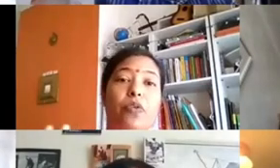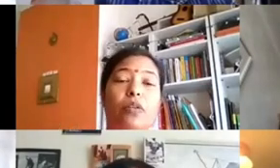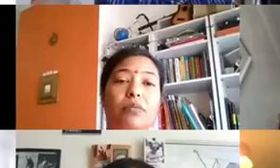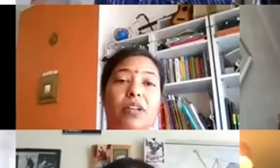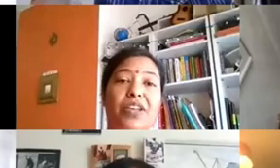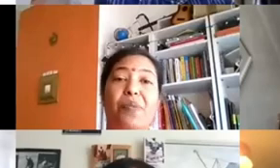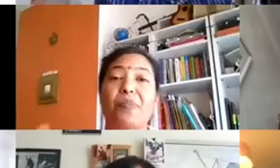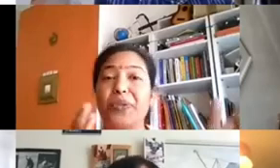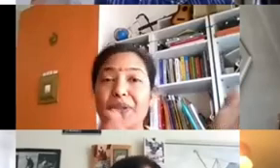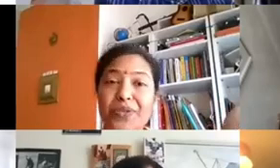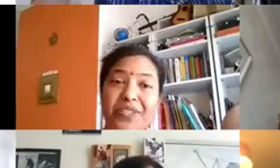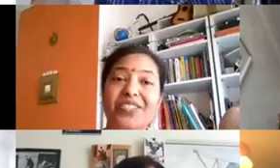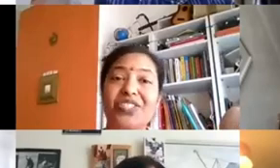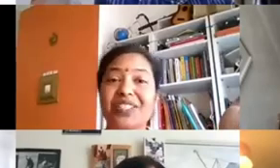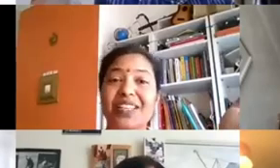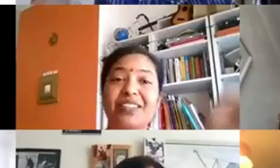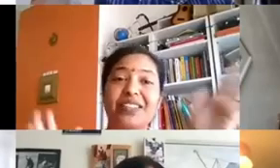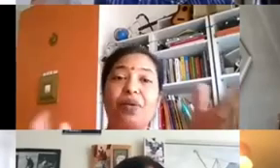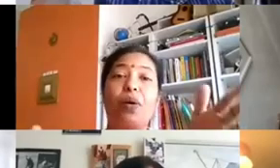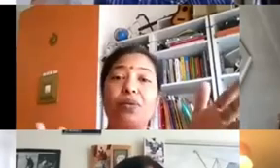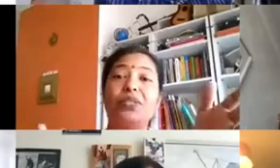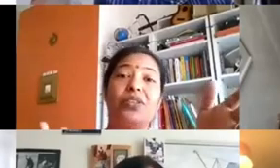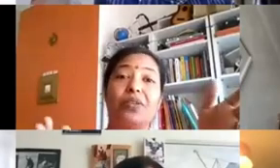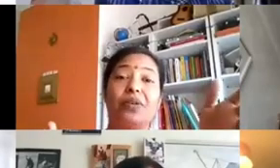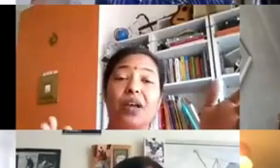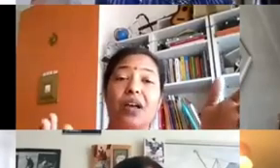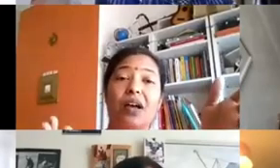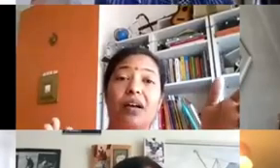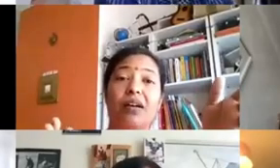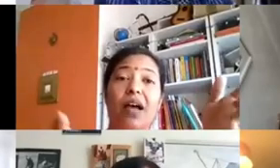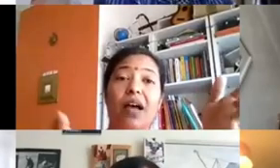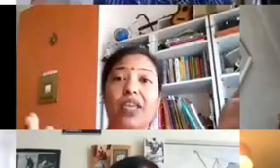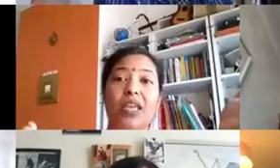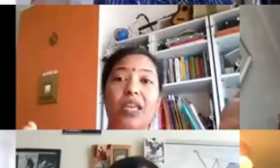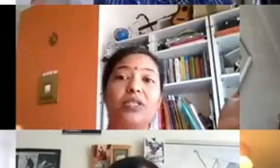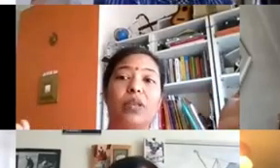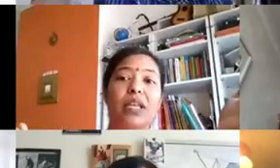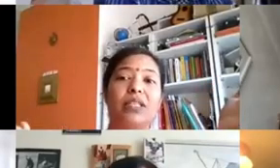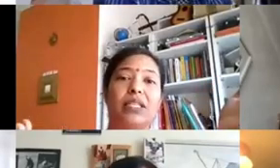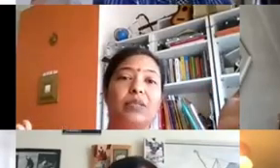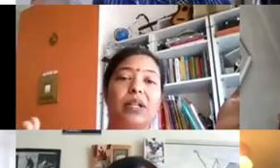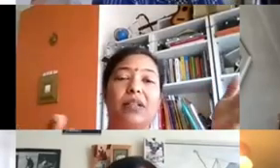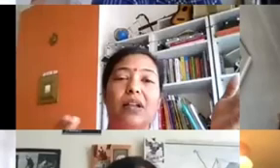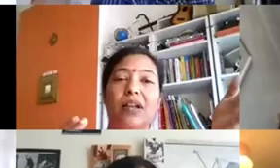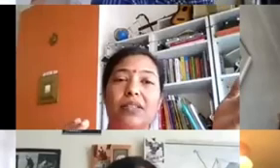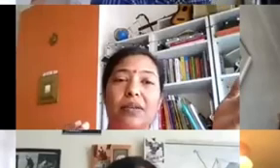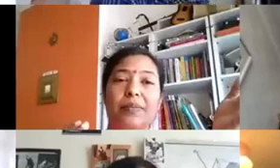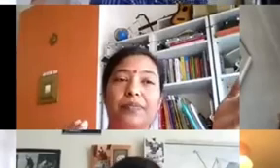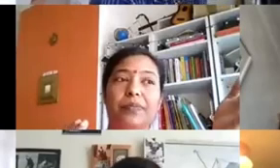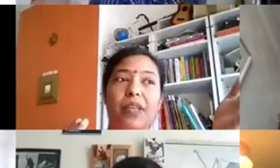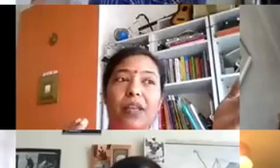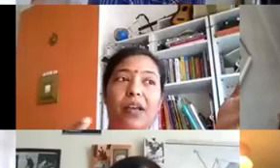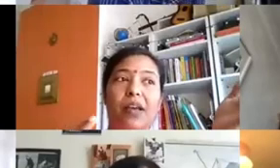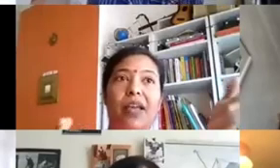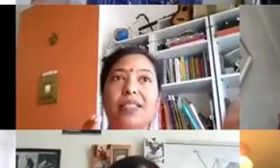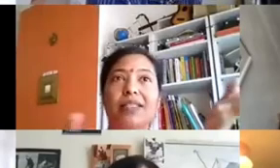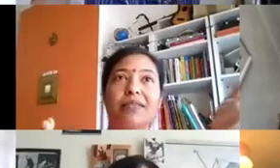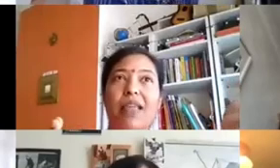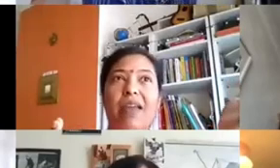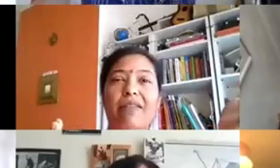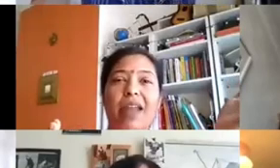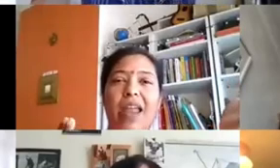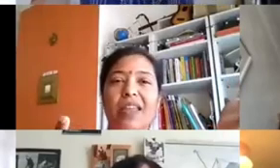who have got both low digital skills and also having ESOL needs as well. So